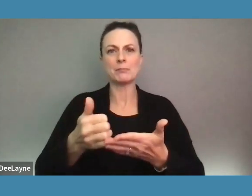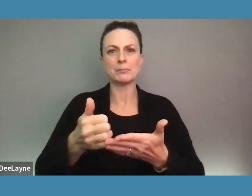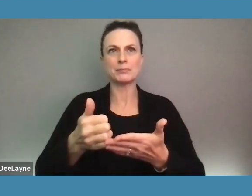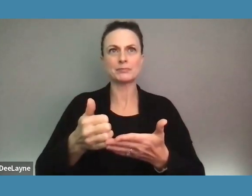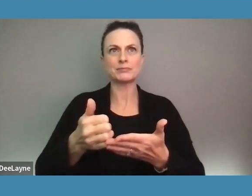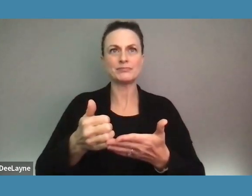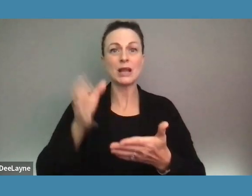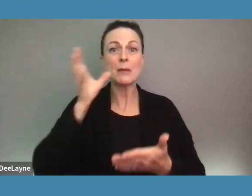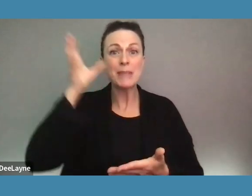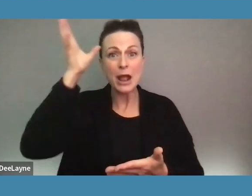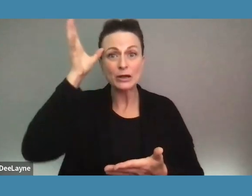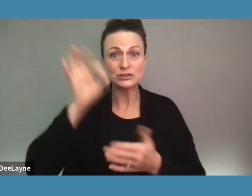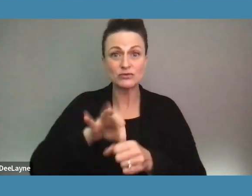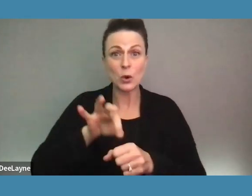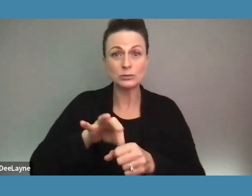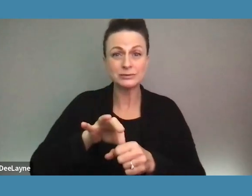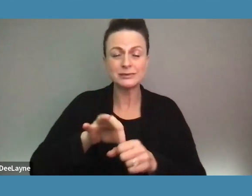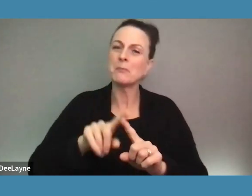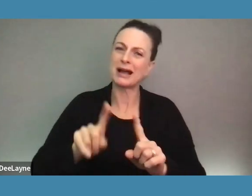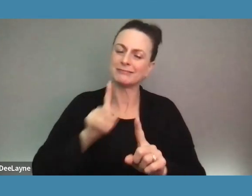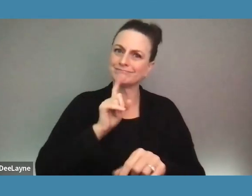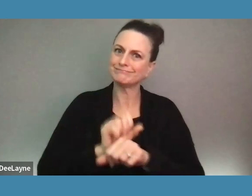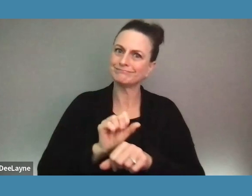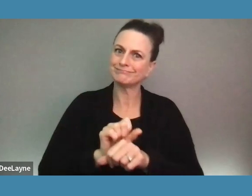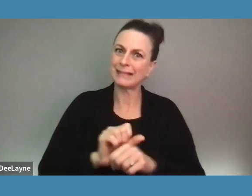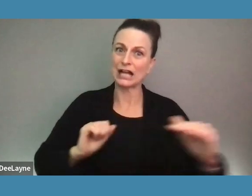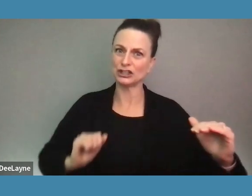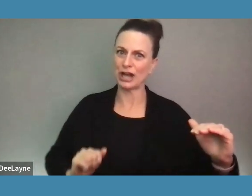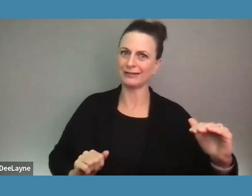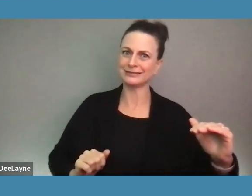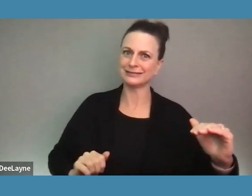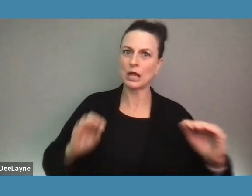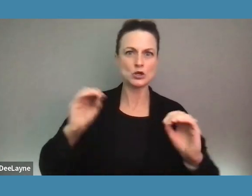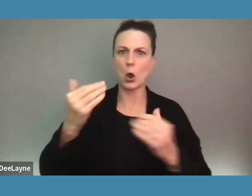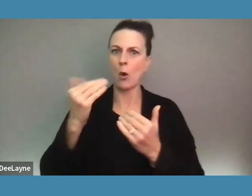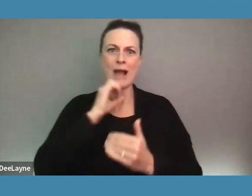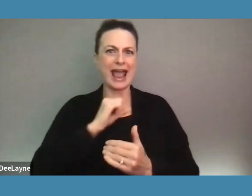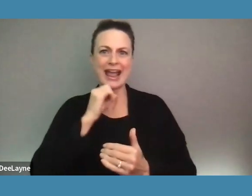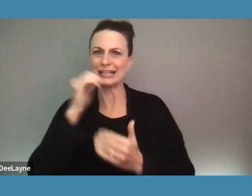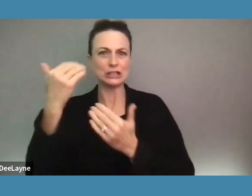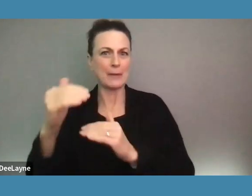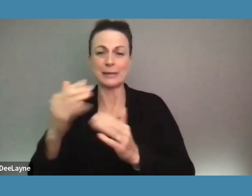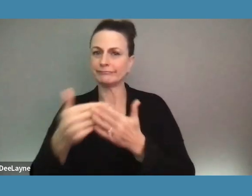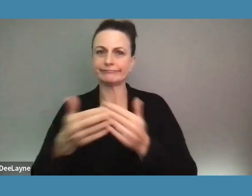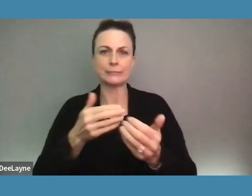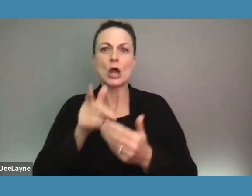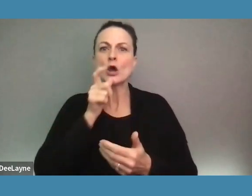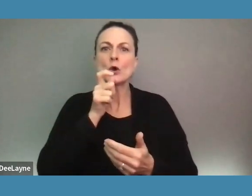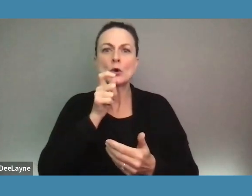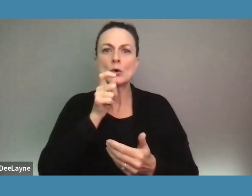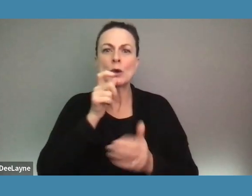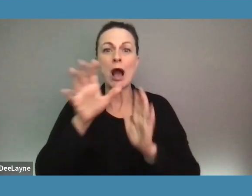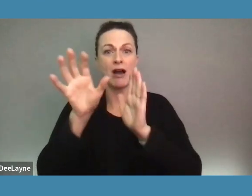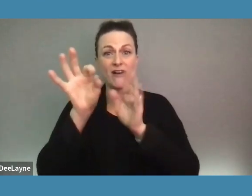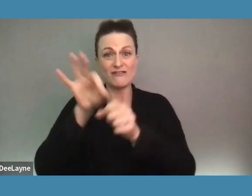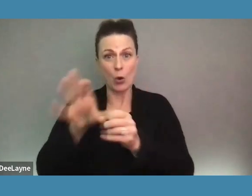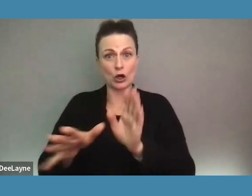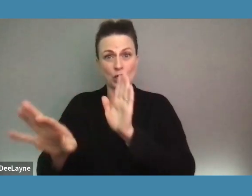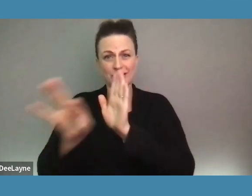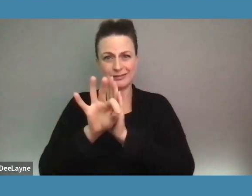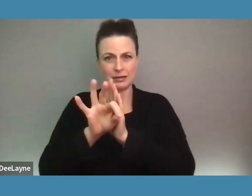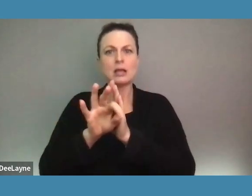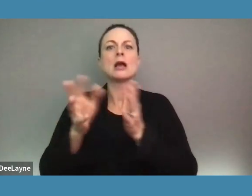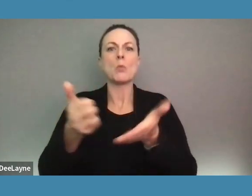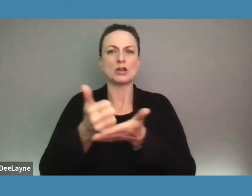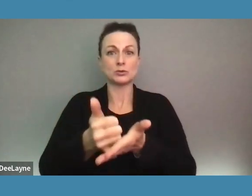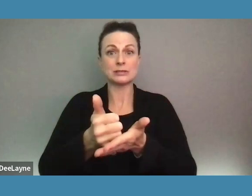their parents vote, that it's actually been a child. There's no age limit. It's whoever a voter wants